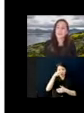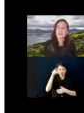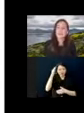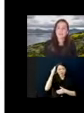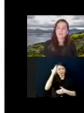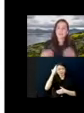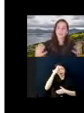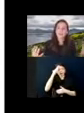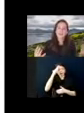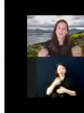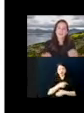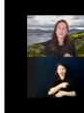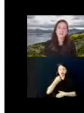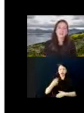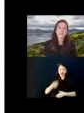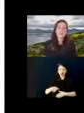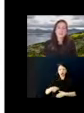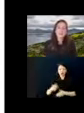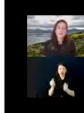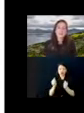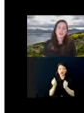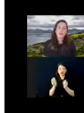has seen an e-commerce